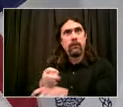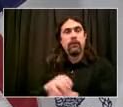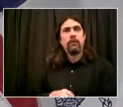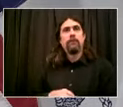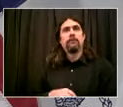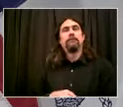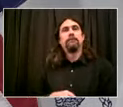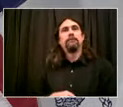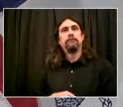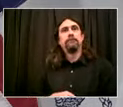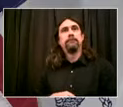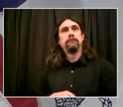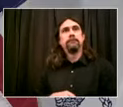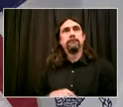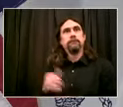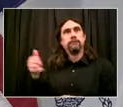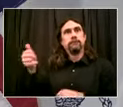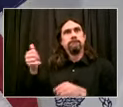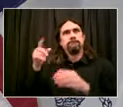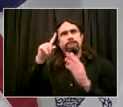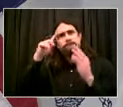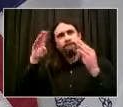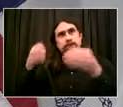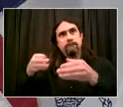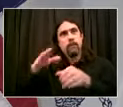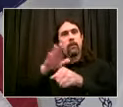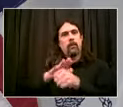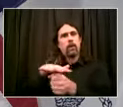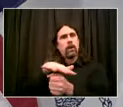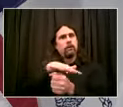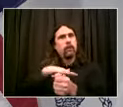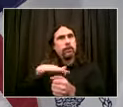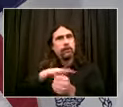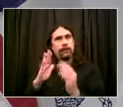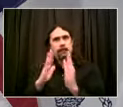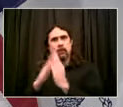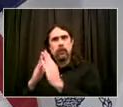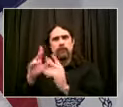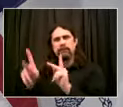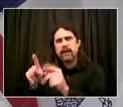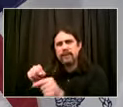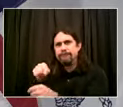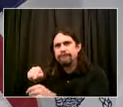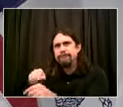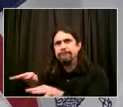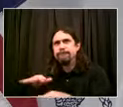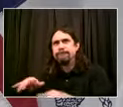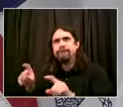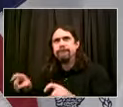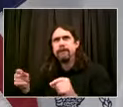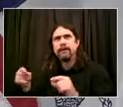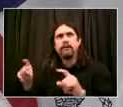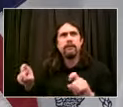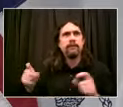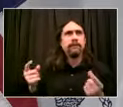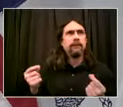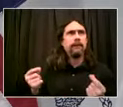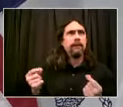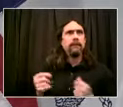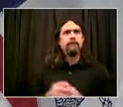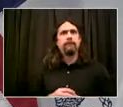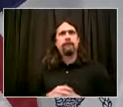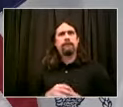This front loads the focus on minority and women-owned business, front loads the focus on jobs, local hiring for the community. We want to go a lot farther with